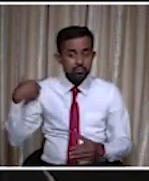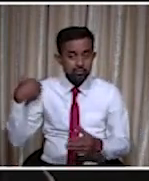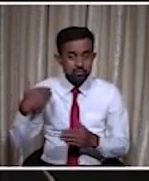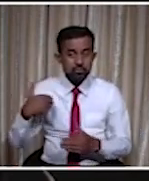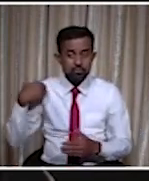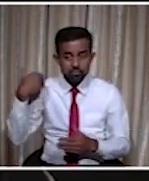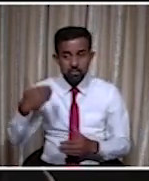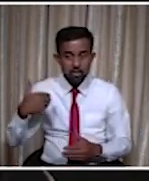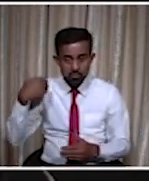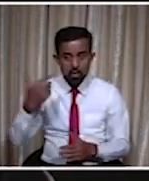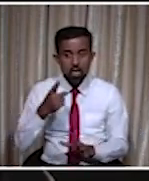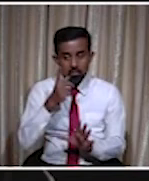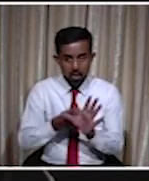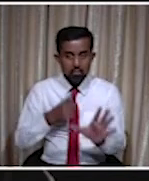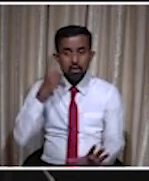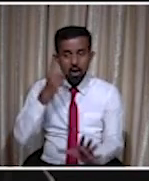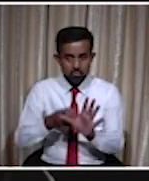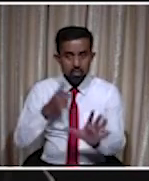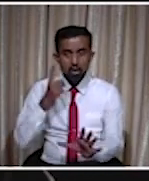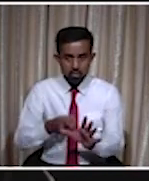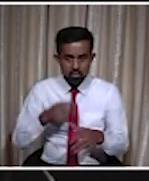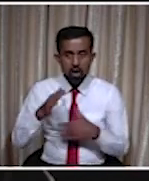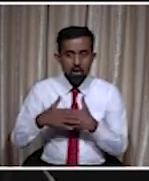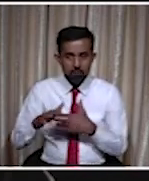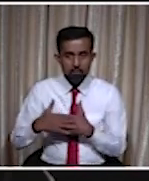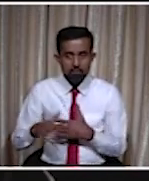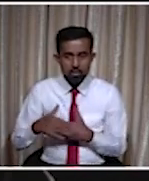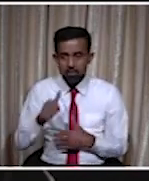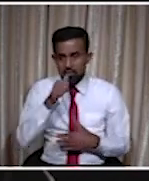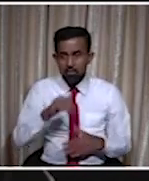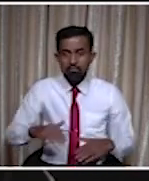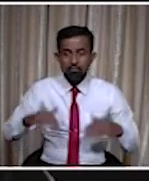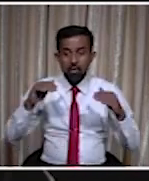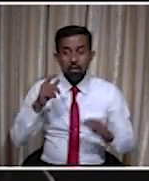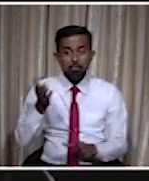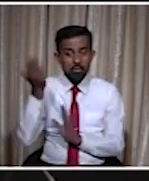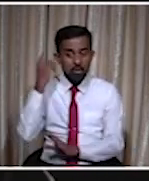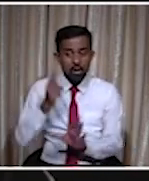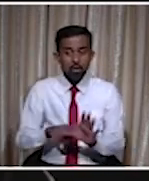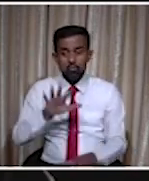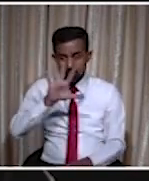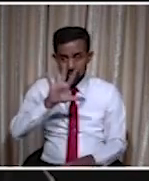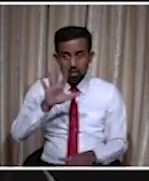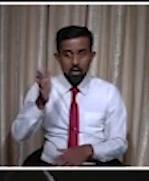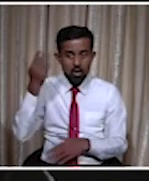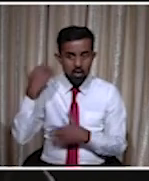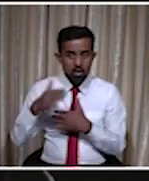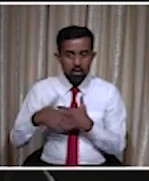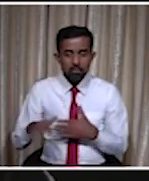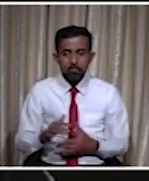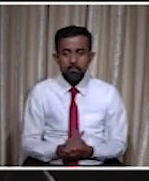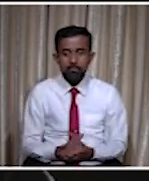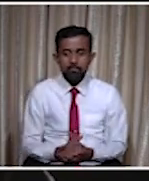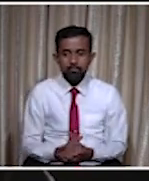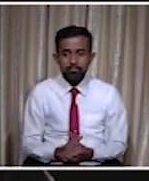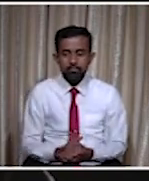monsoon season, these areas have been inundated. Now, there is one school. You have two more minutes, Honorable Member. You have two more